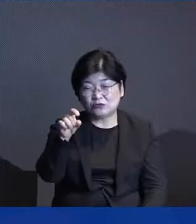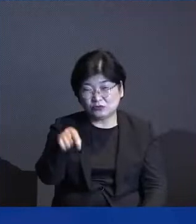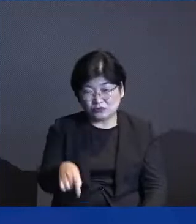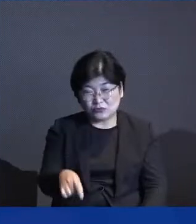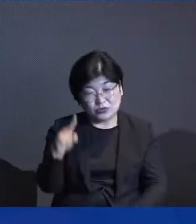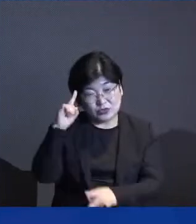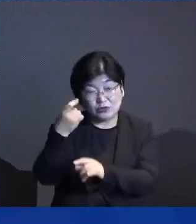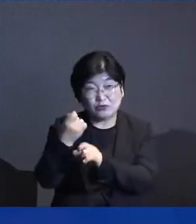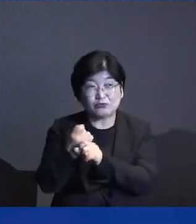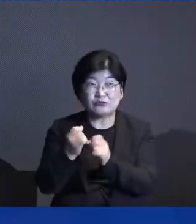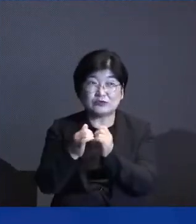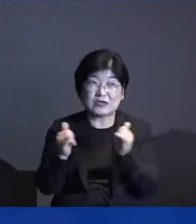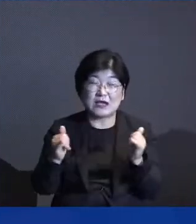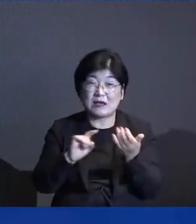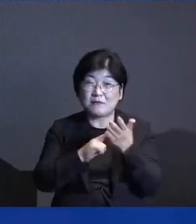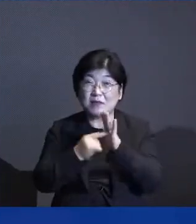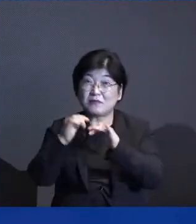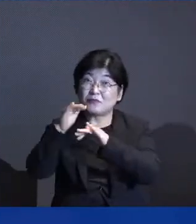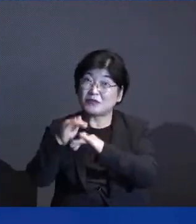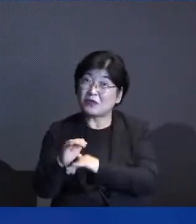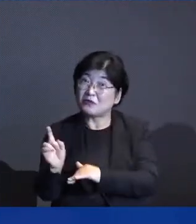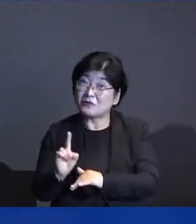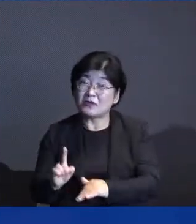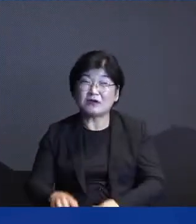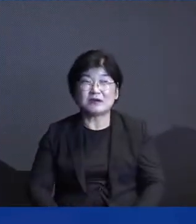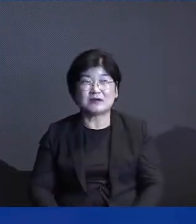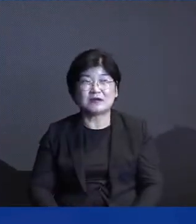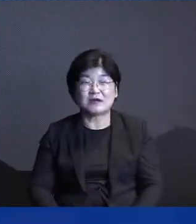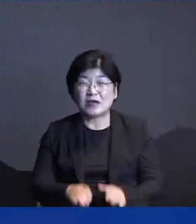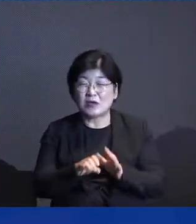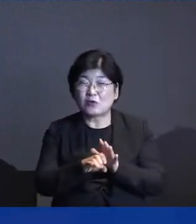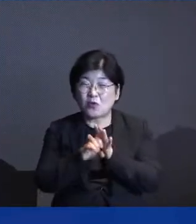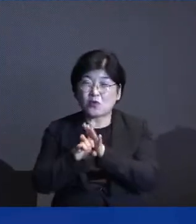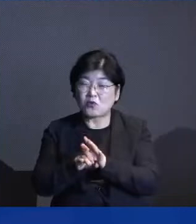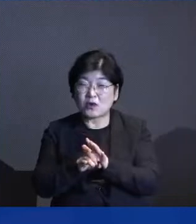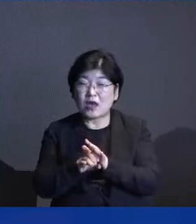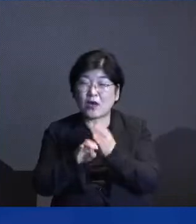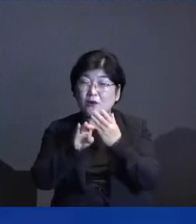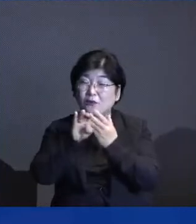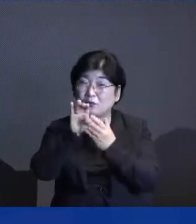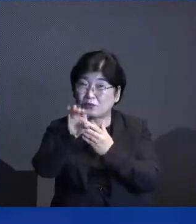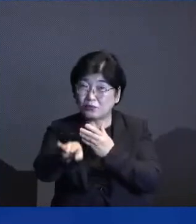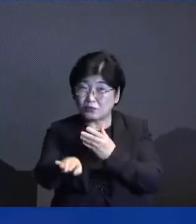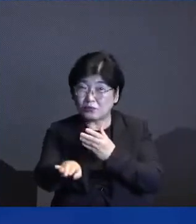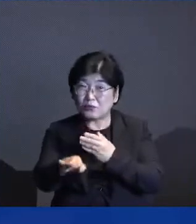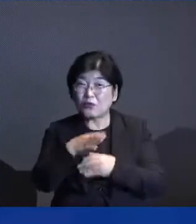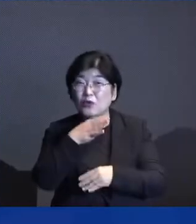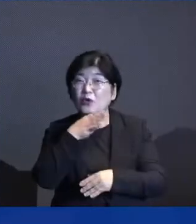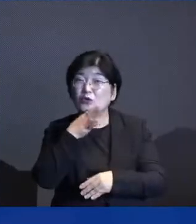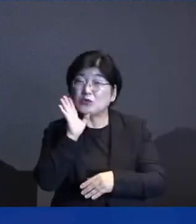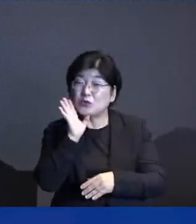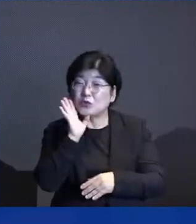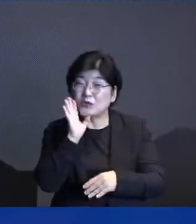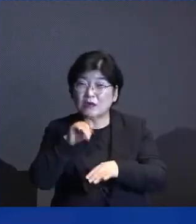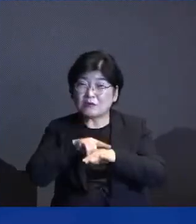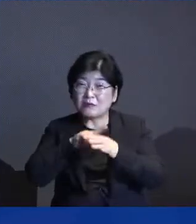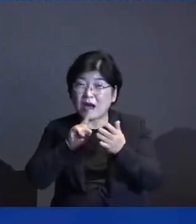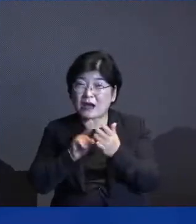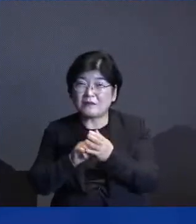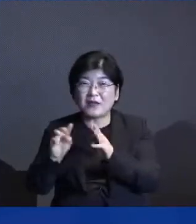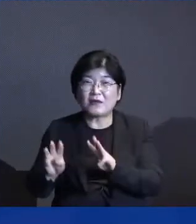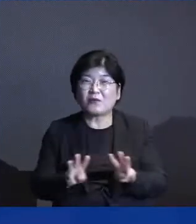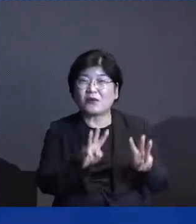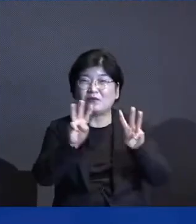is Psychological Well-Being in Older Adults During the COVID-19 Pandemic and Beyond.